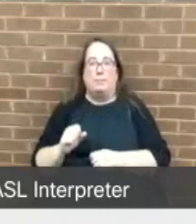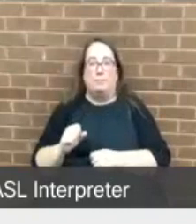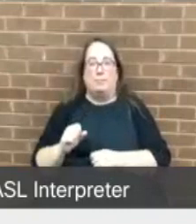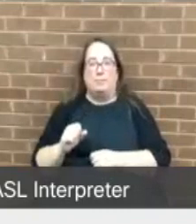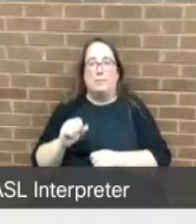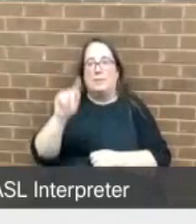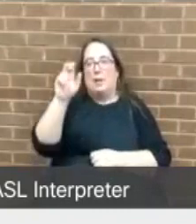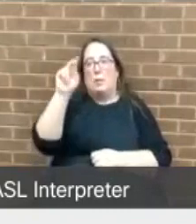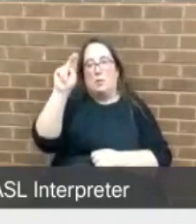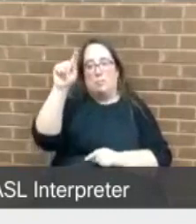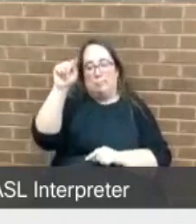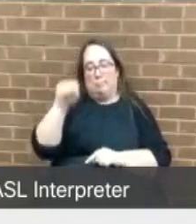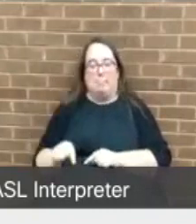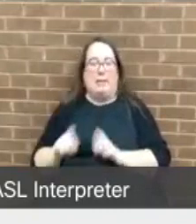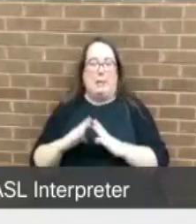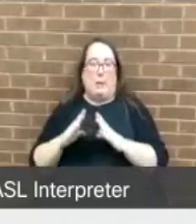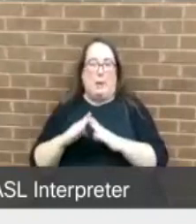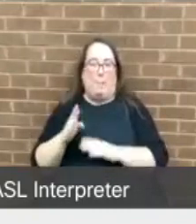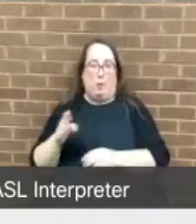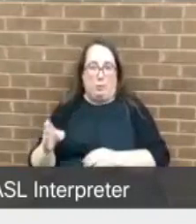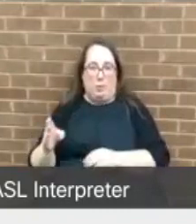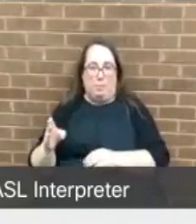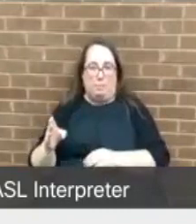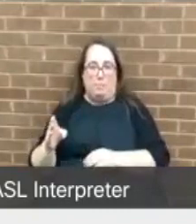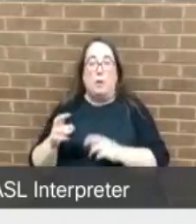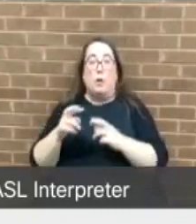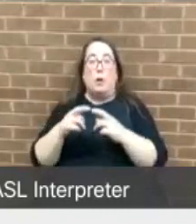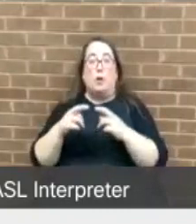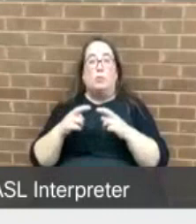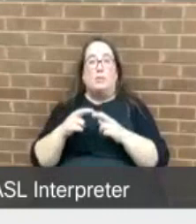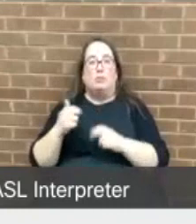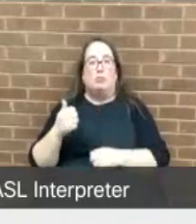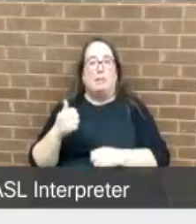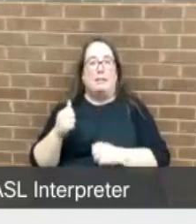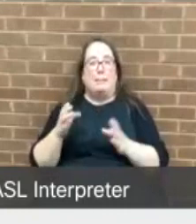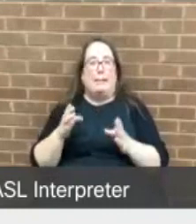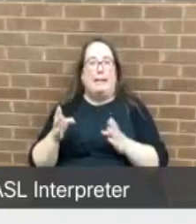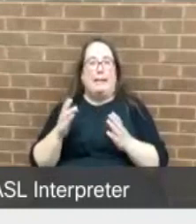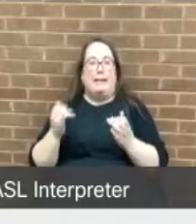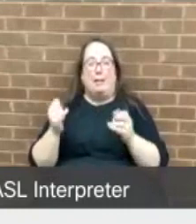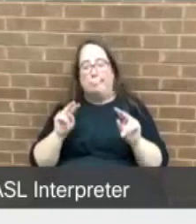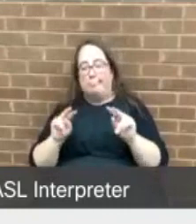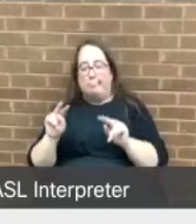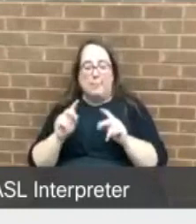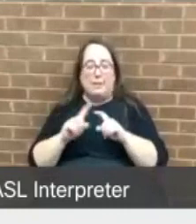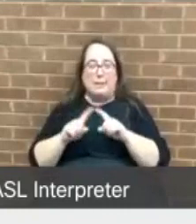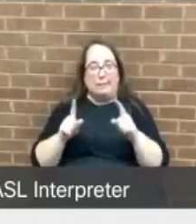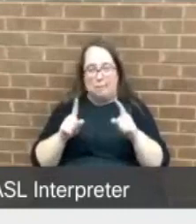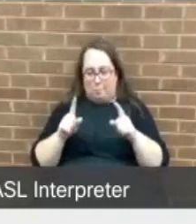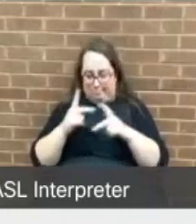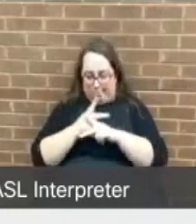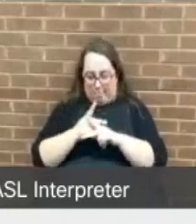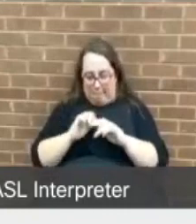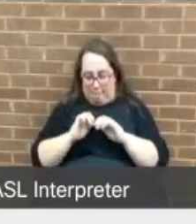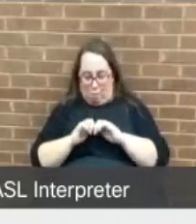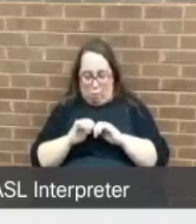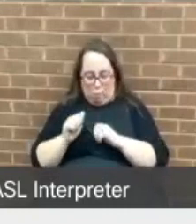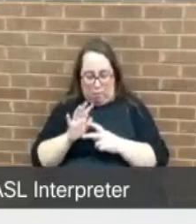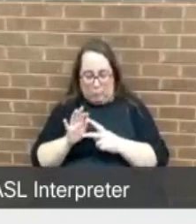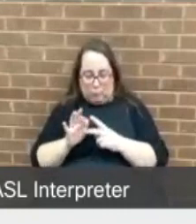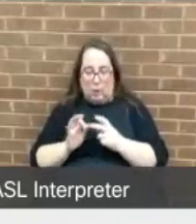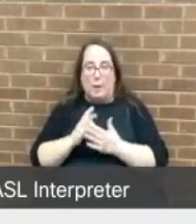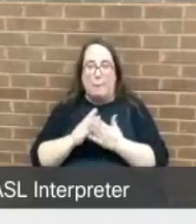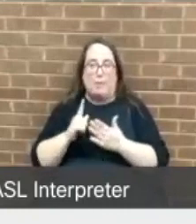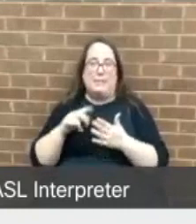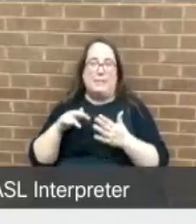and Baltimore County and downtown Baltimore. The regional transit plan east-west corridor underway is now looking at different alignments and alternatives as part